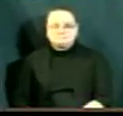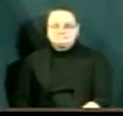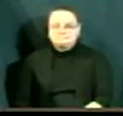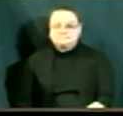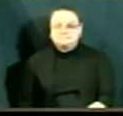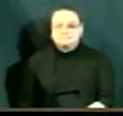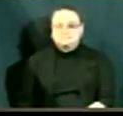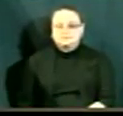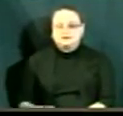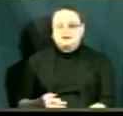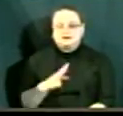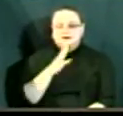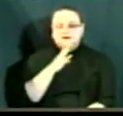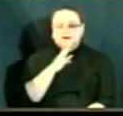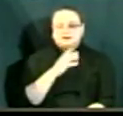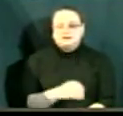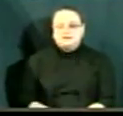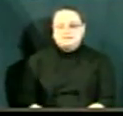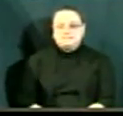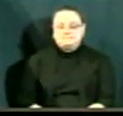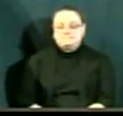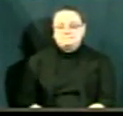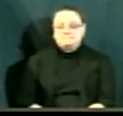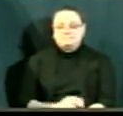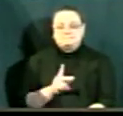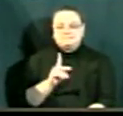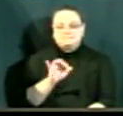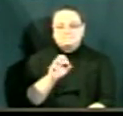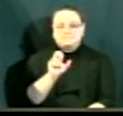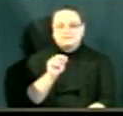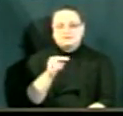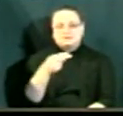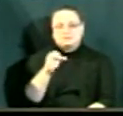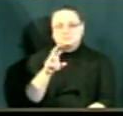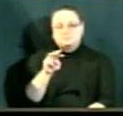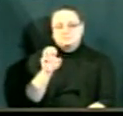Our next speaker is Kieran Harmon.